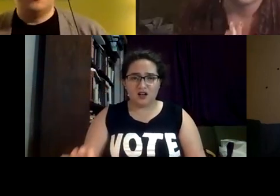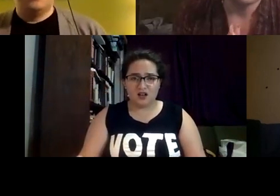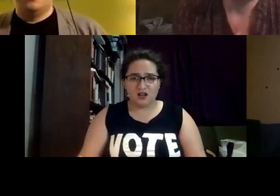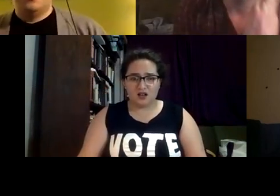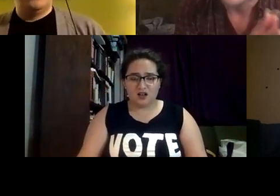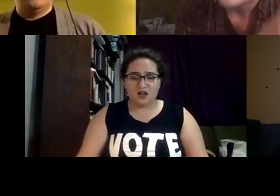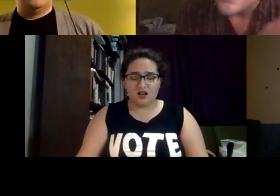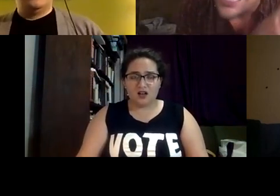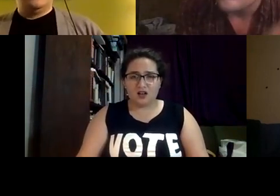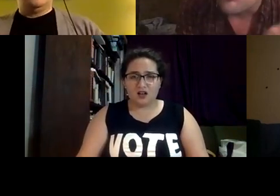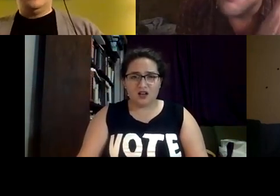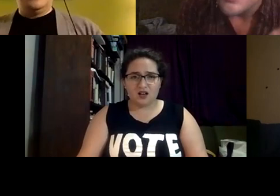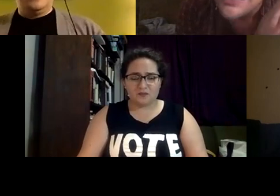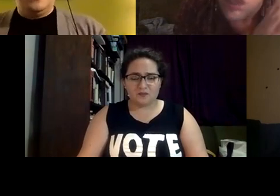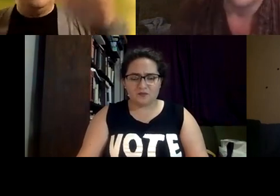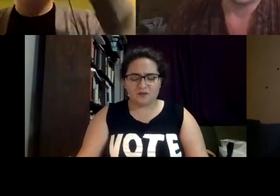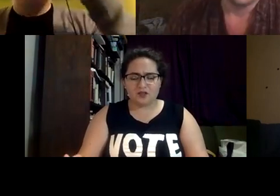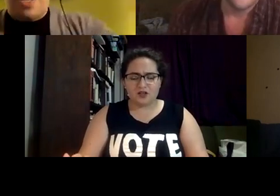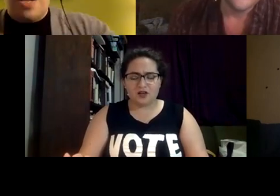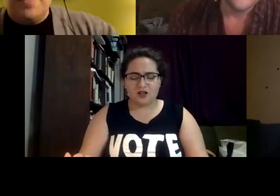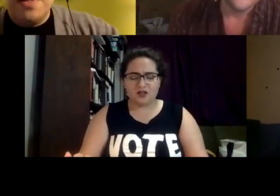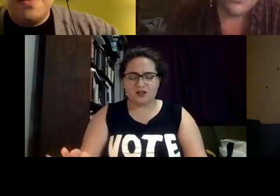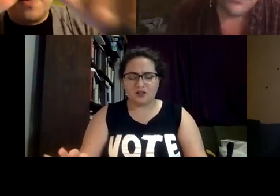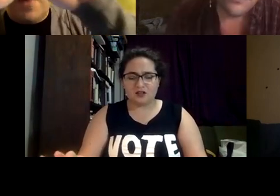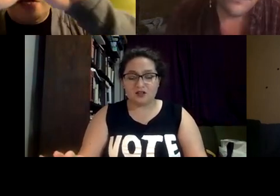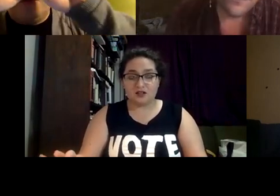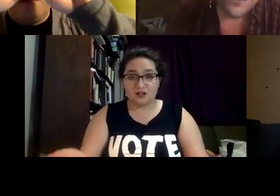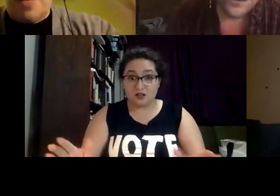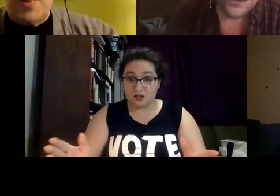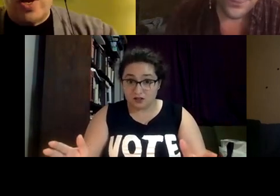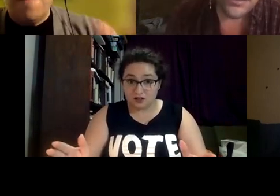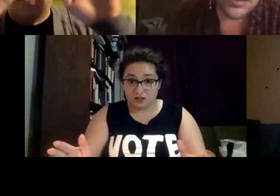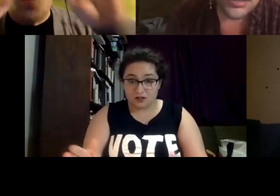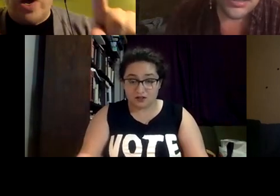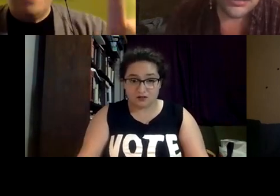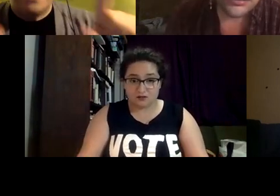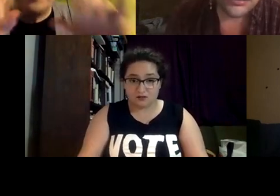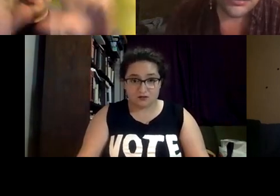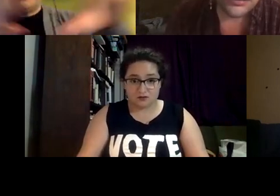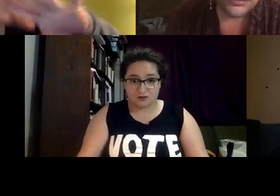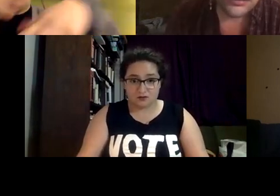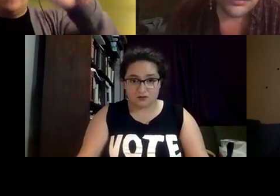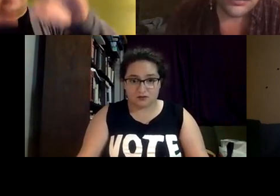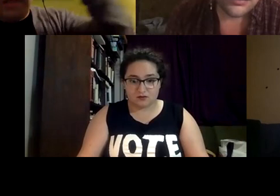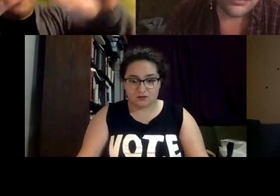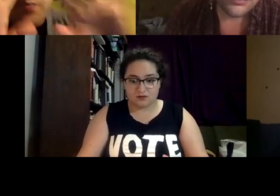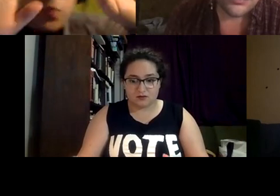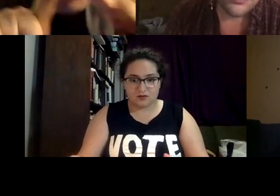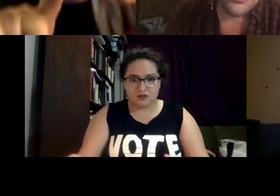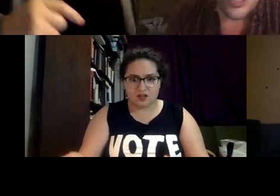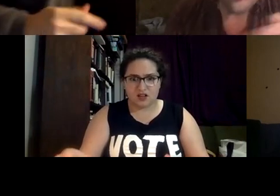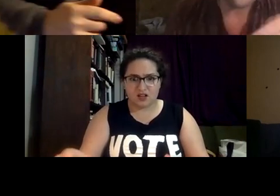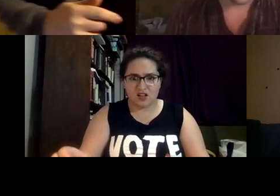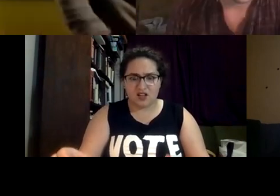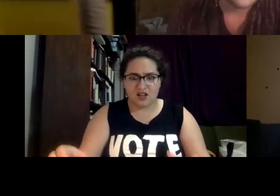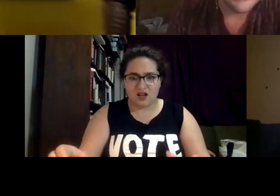audience and make real change. How a Grammy is won. Sam, I need to step away for 1 minute. Please take over this, please, Sam.